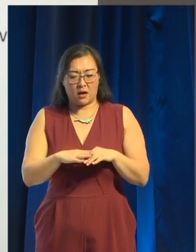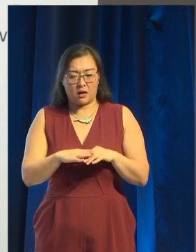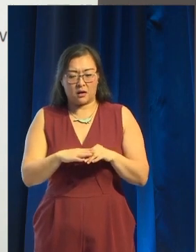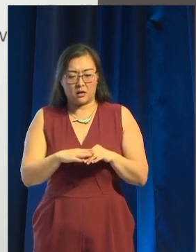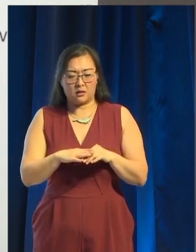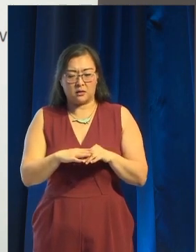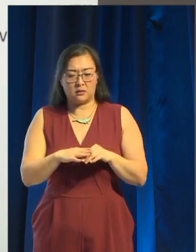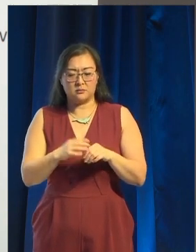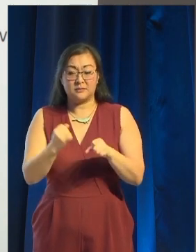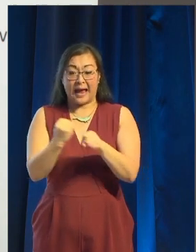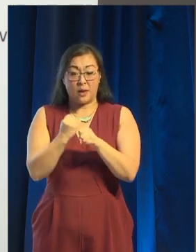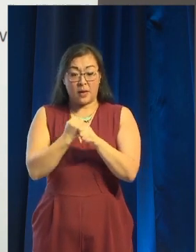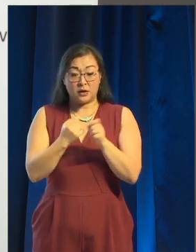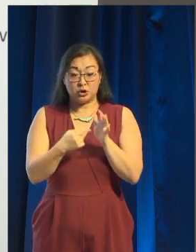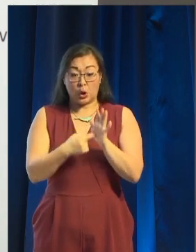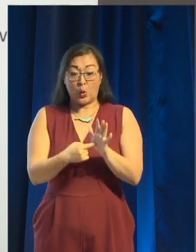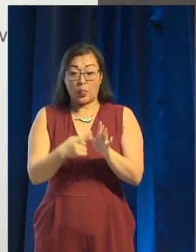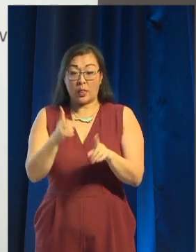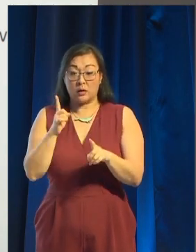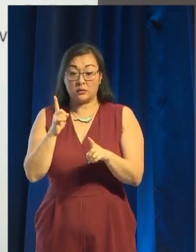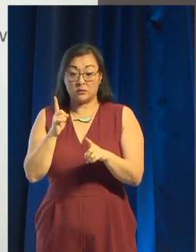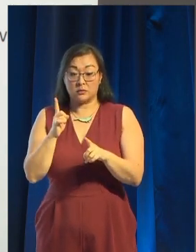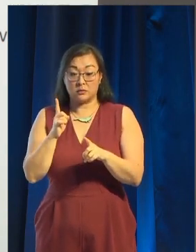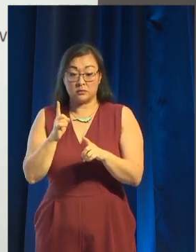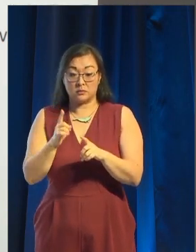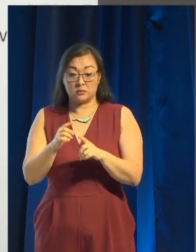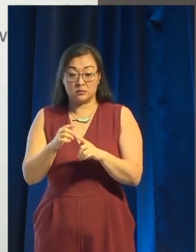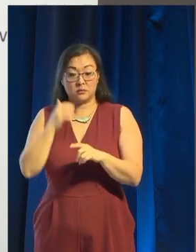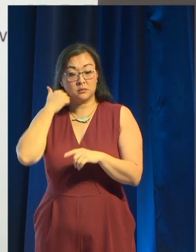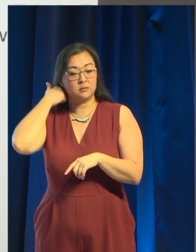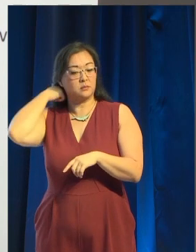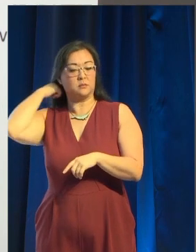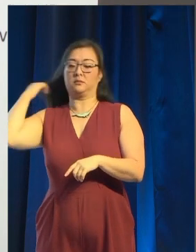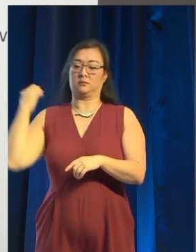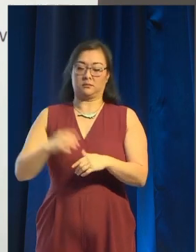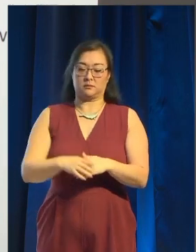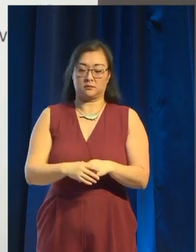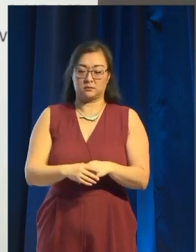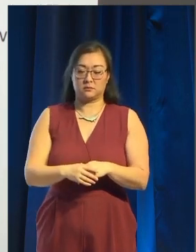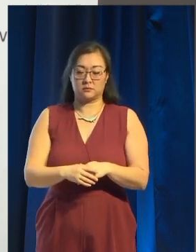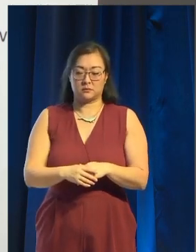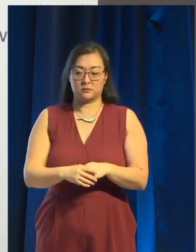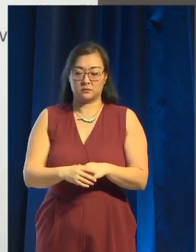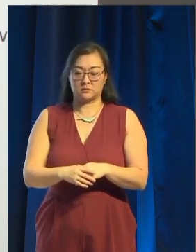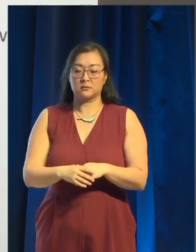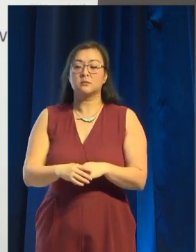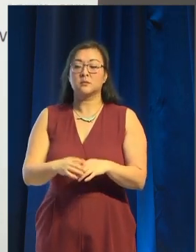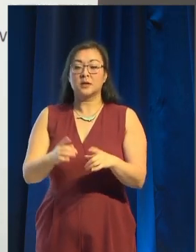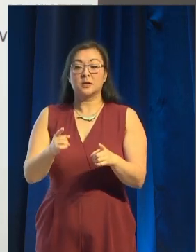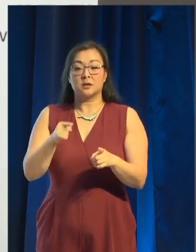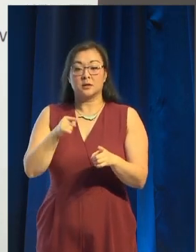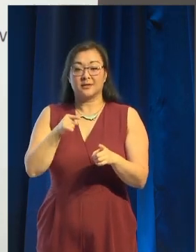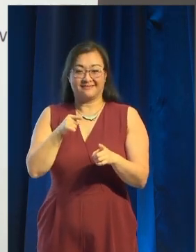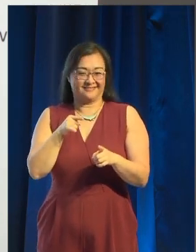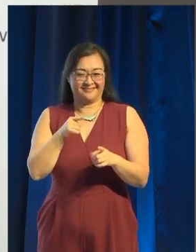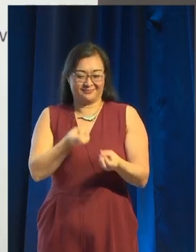women rather than the male player character, because the women express a lot of emotion,